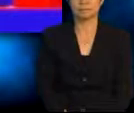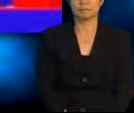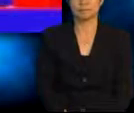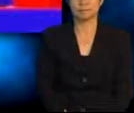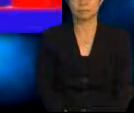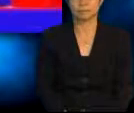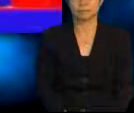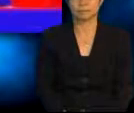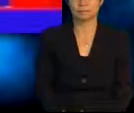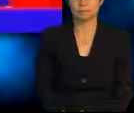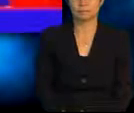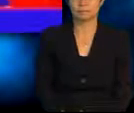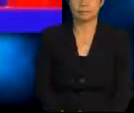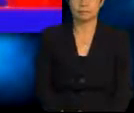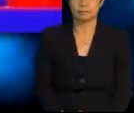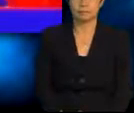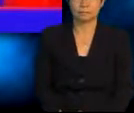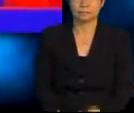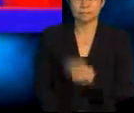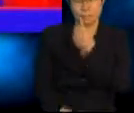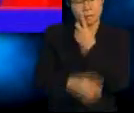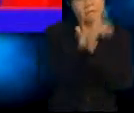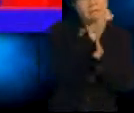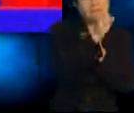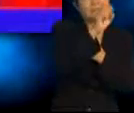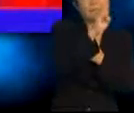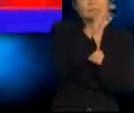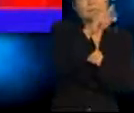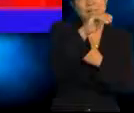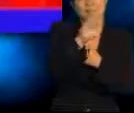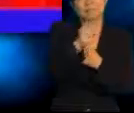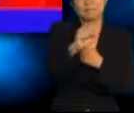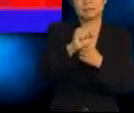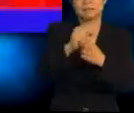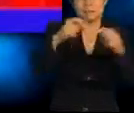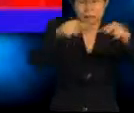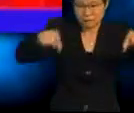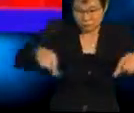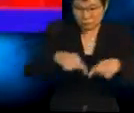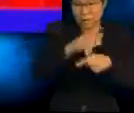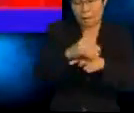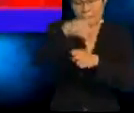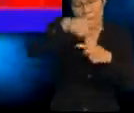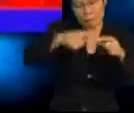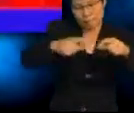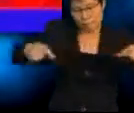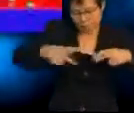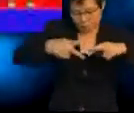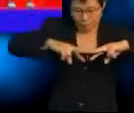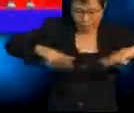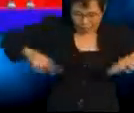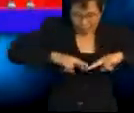There are similarities and differences between a series circuit and a parallel circuit.